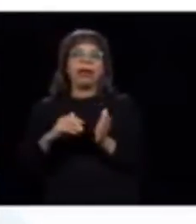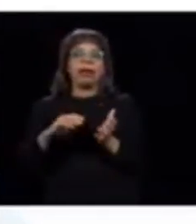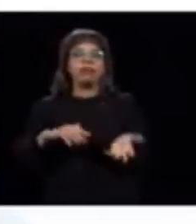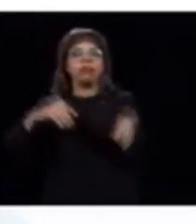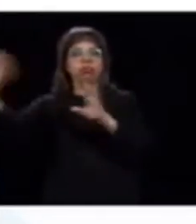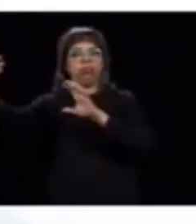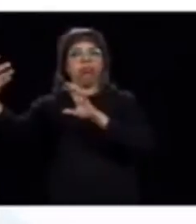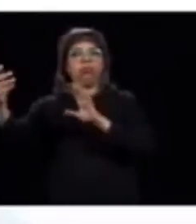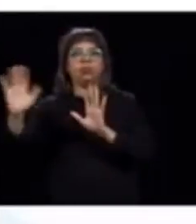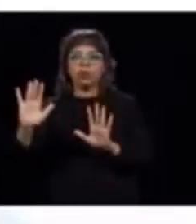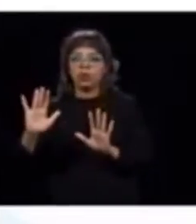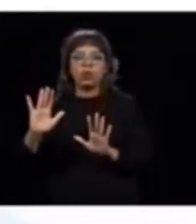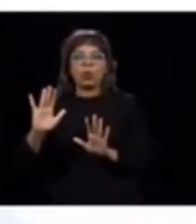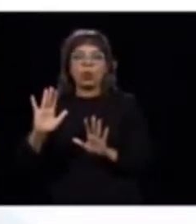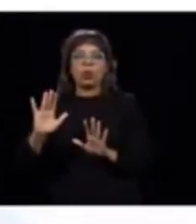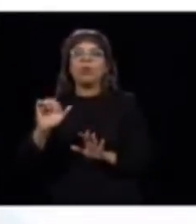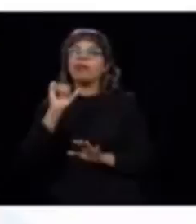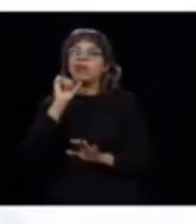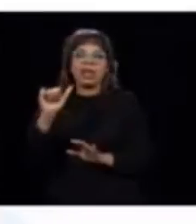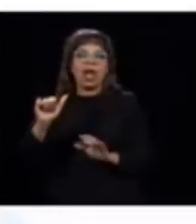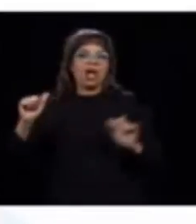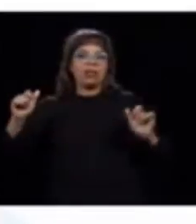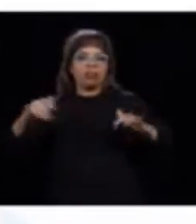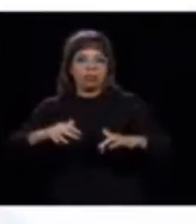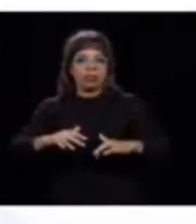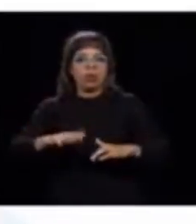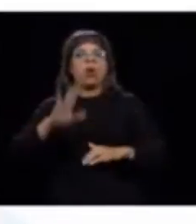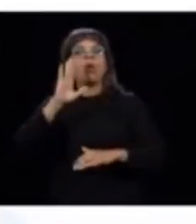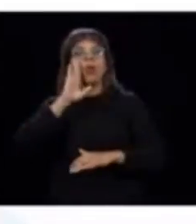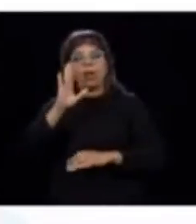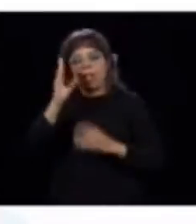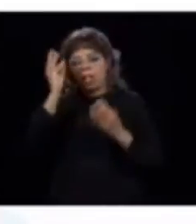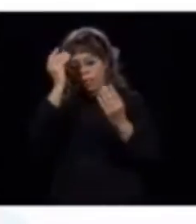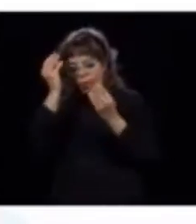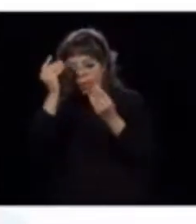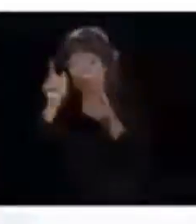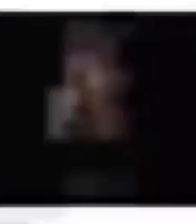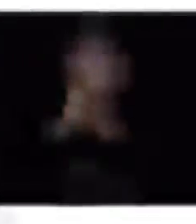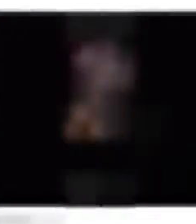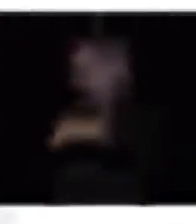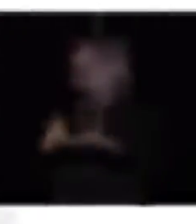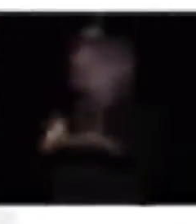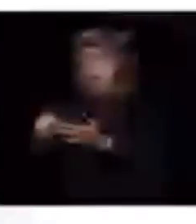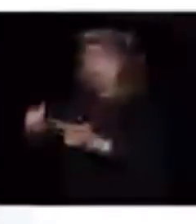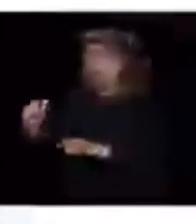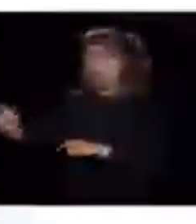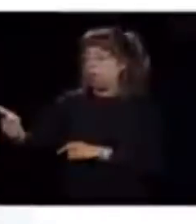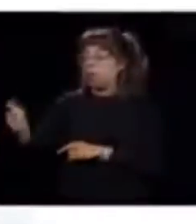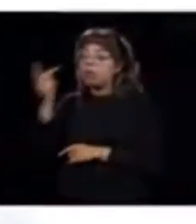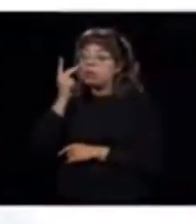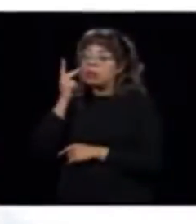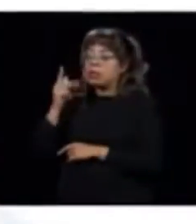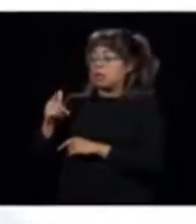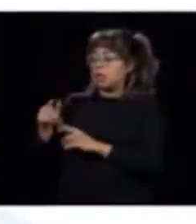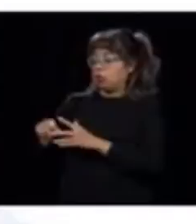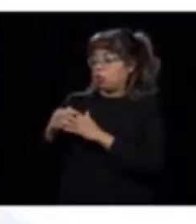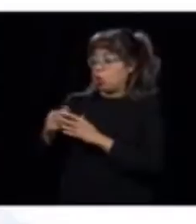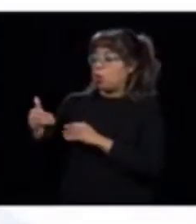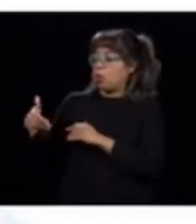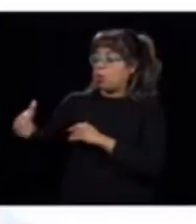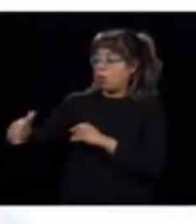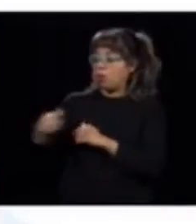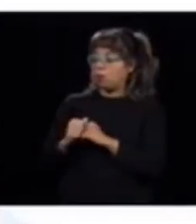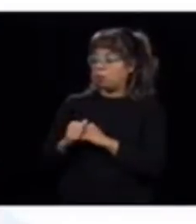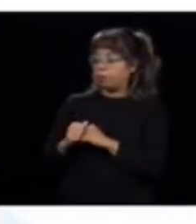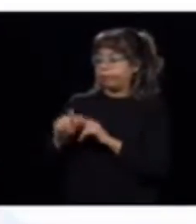So we have to do that gradually and every week we have to test the results of this gradual